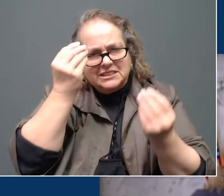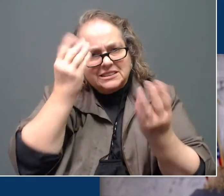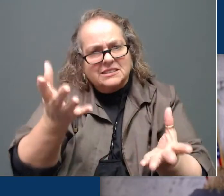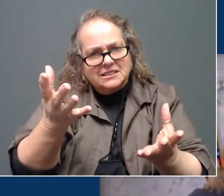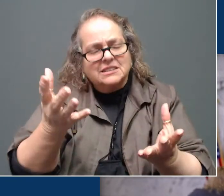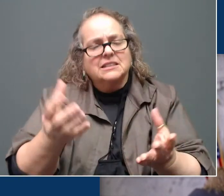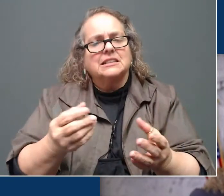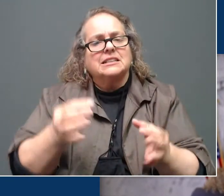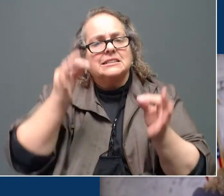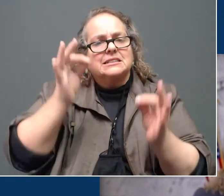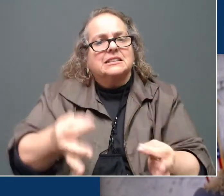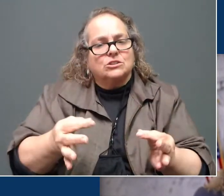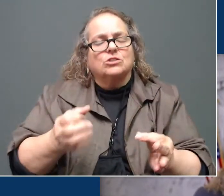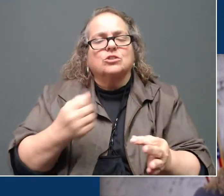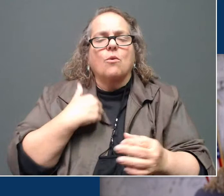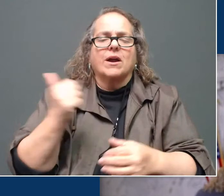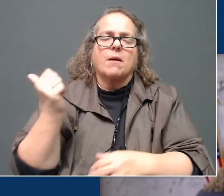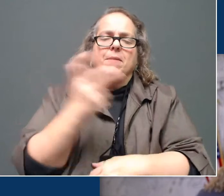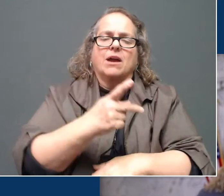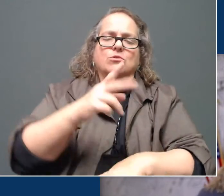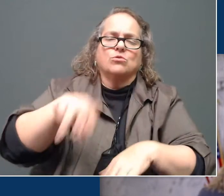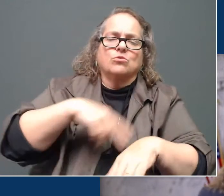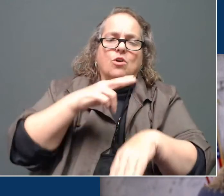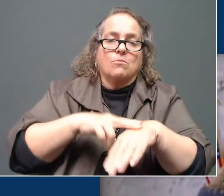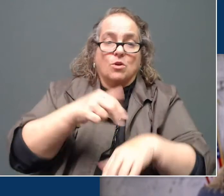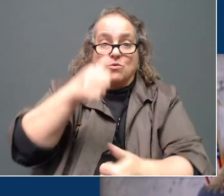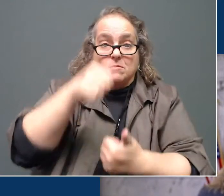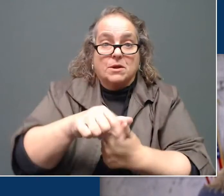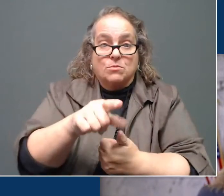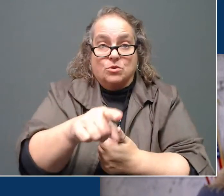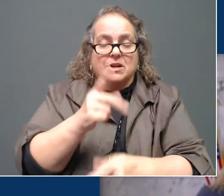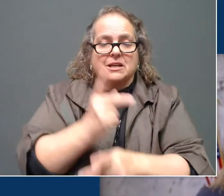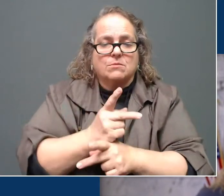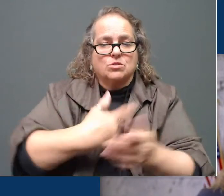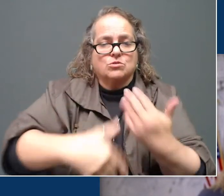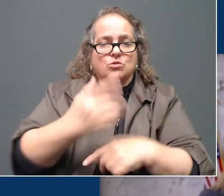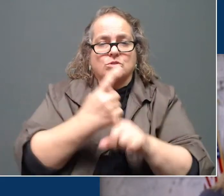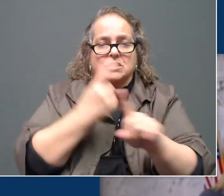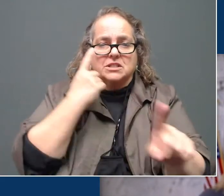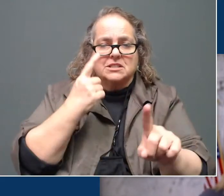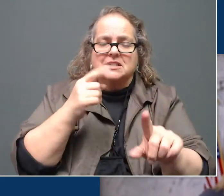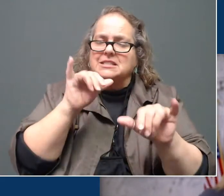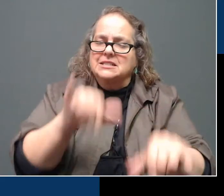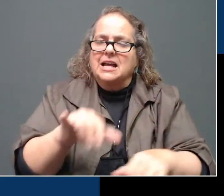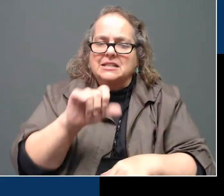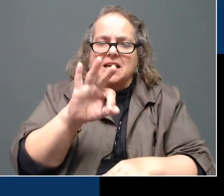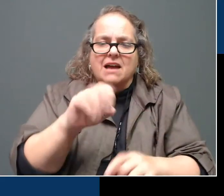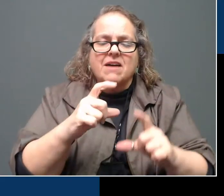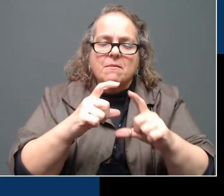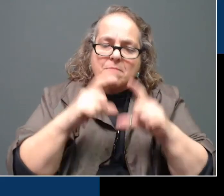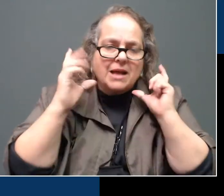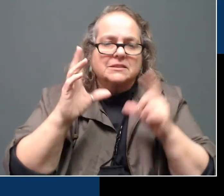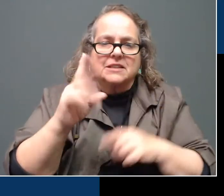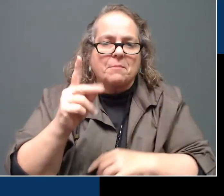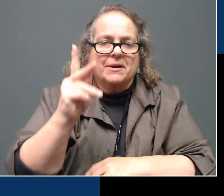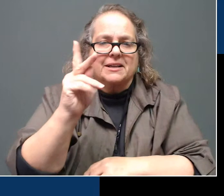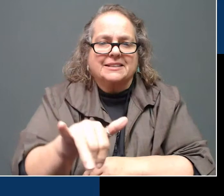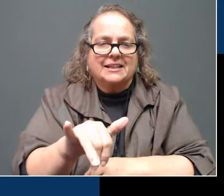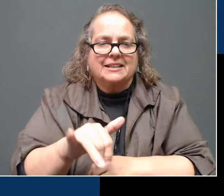back to normalcy. And remember this, keep your social distance, stay safe, and mask up, Kentucky.